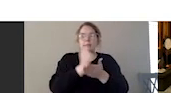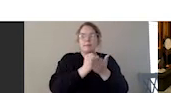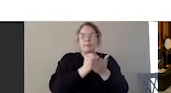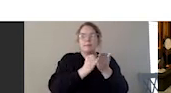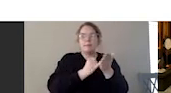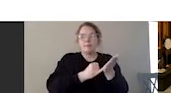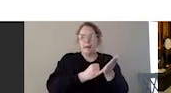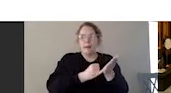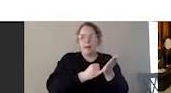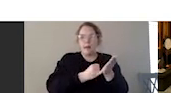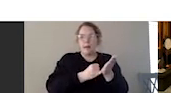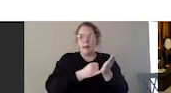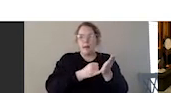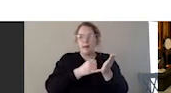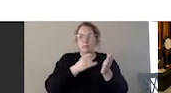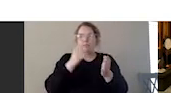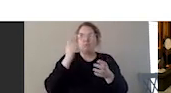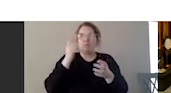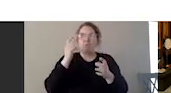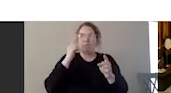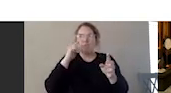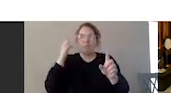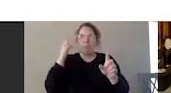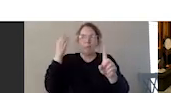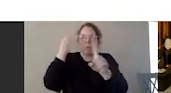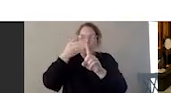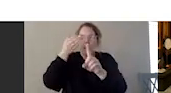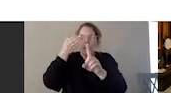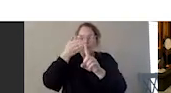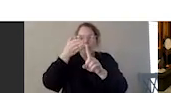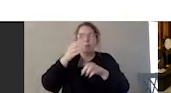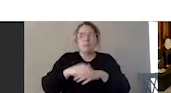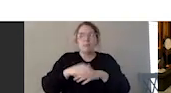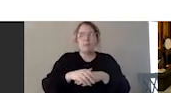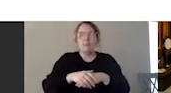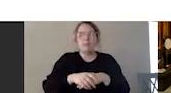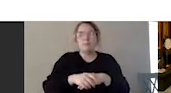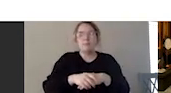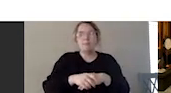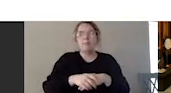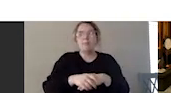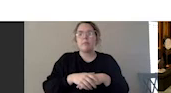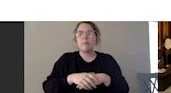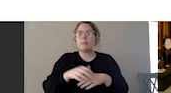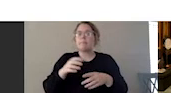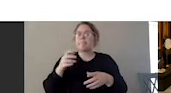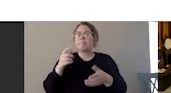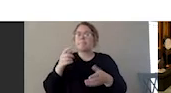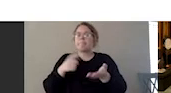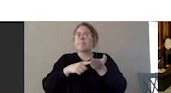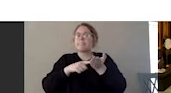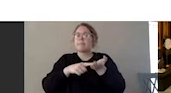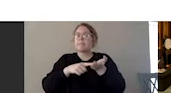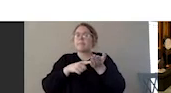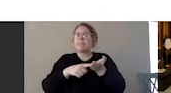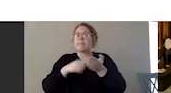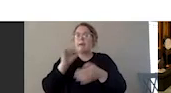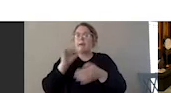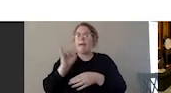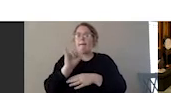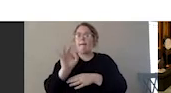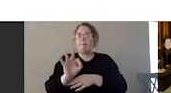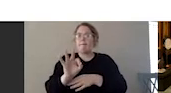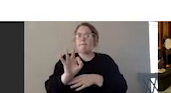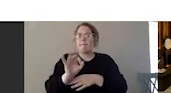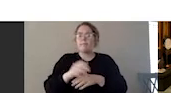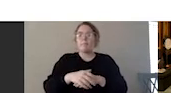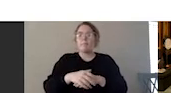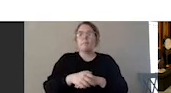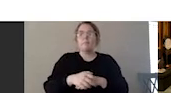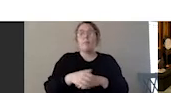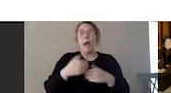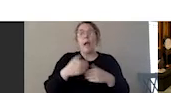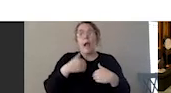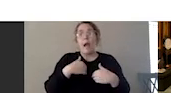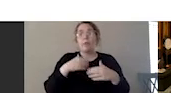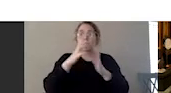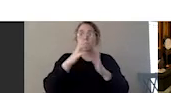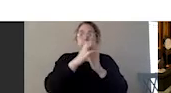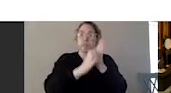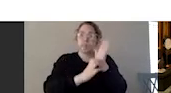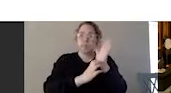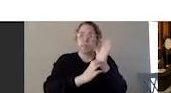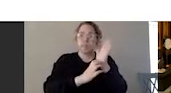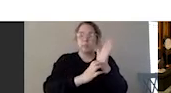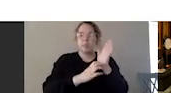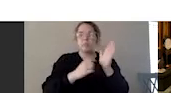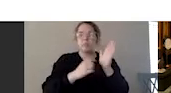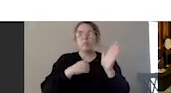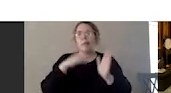perspective. What do I mean by that? Let's think about interactive fiction for a second. We have a passage. Let's say that we're going to make up